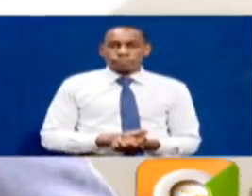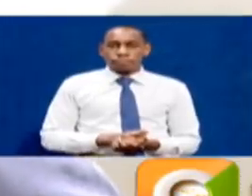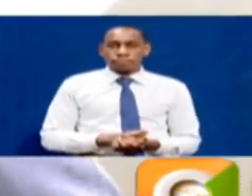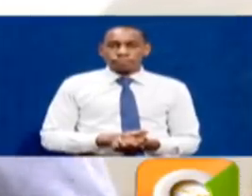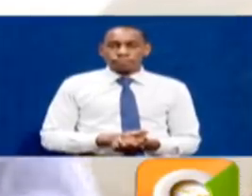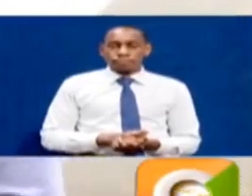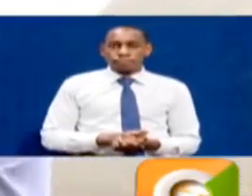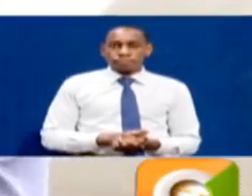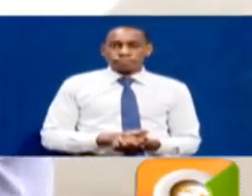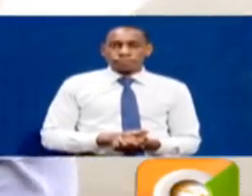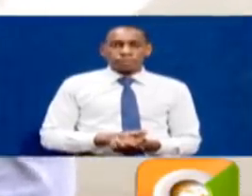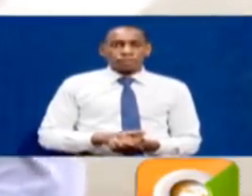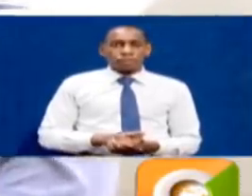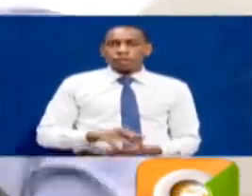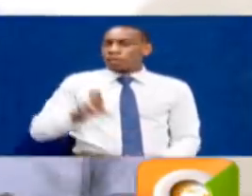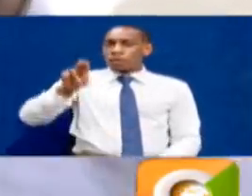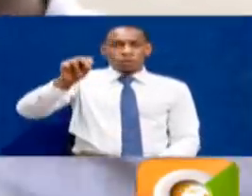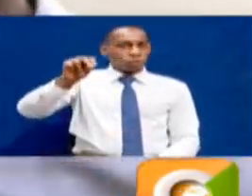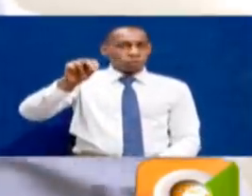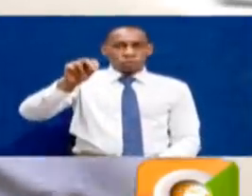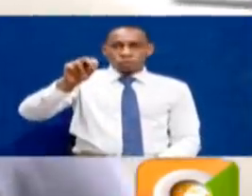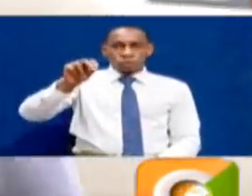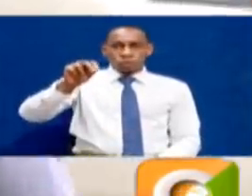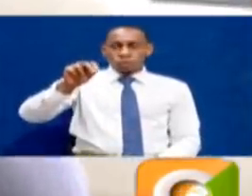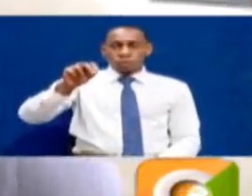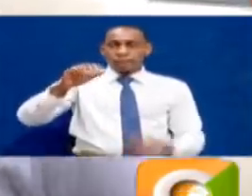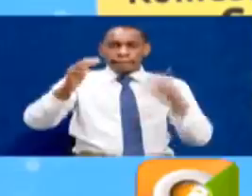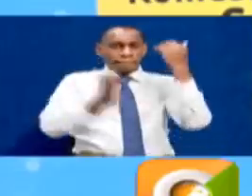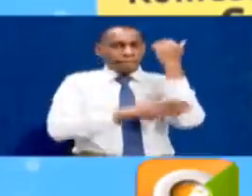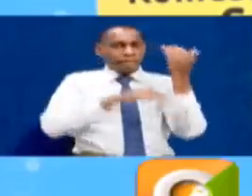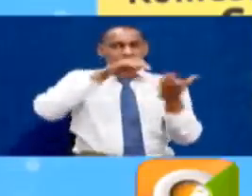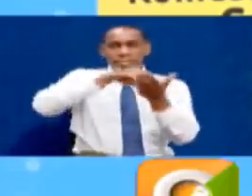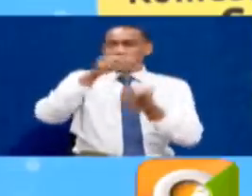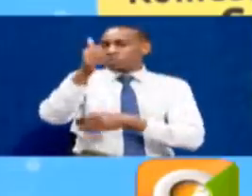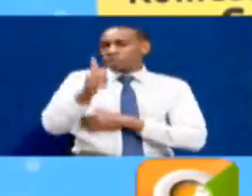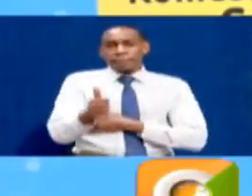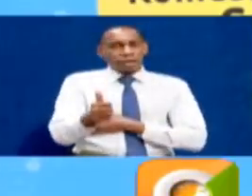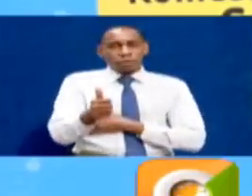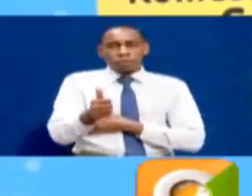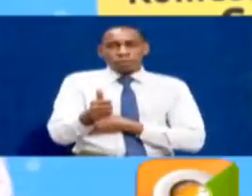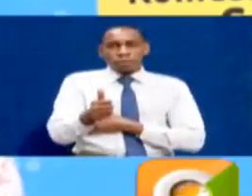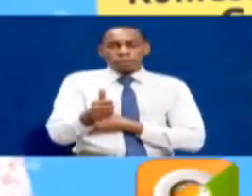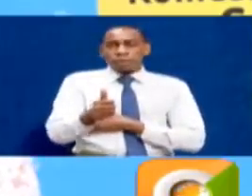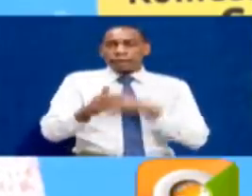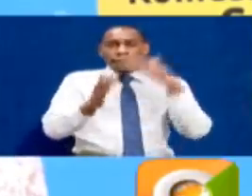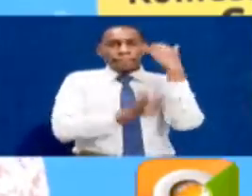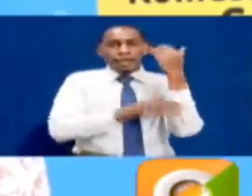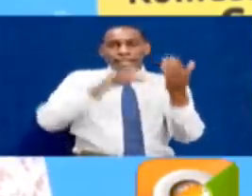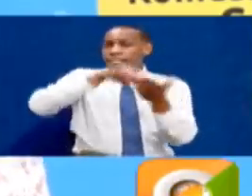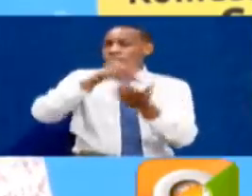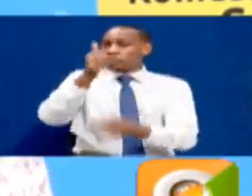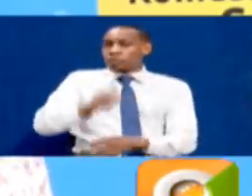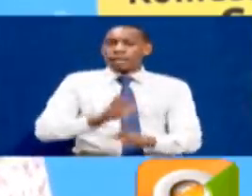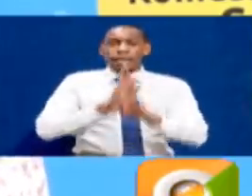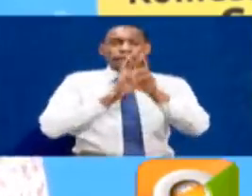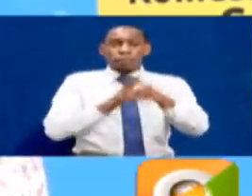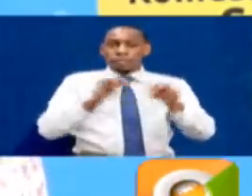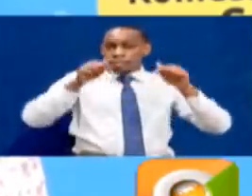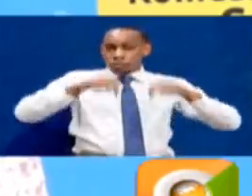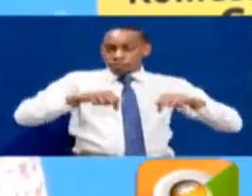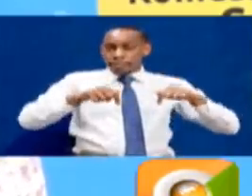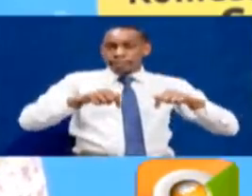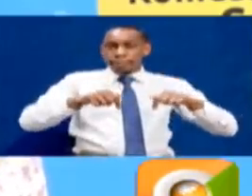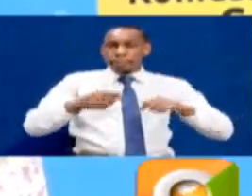The day of June. No. We are not our worst yet. We haven't hit the peak as yet. We have reported